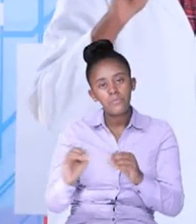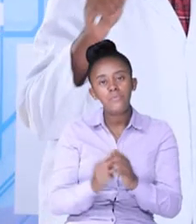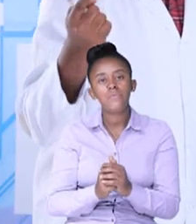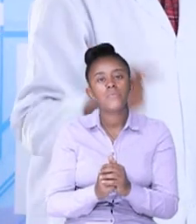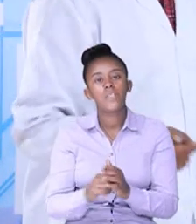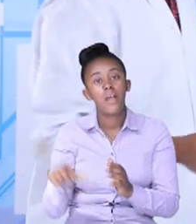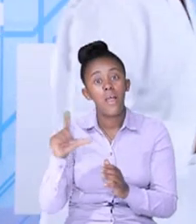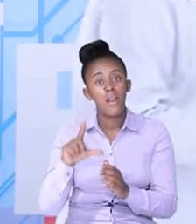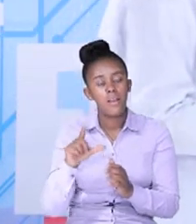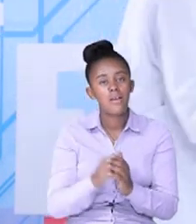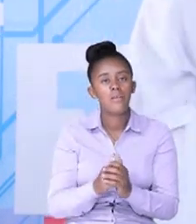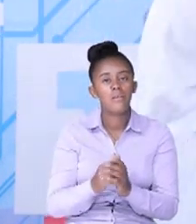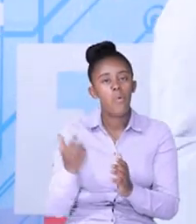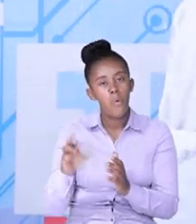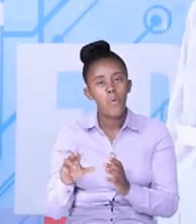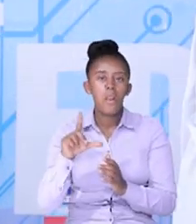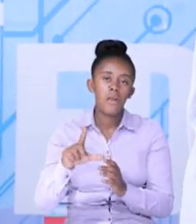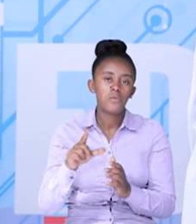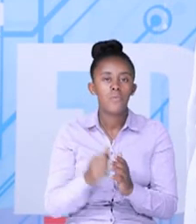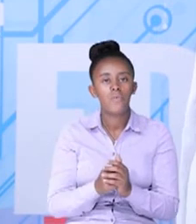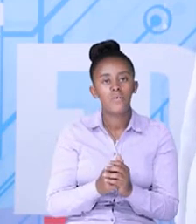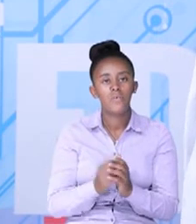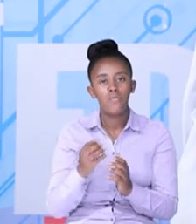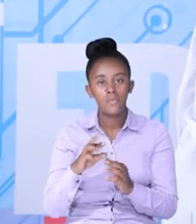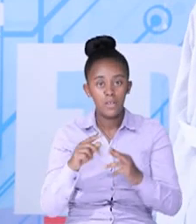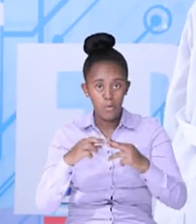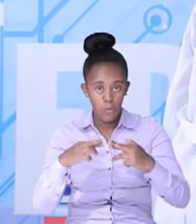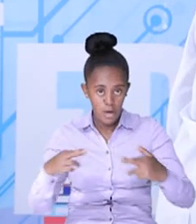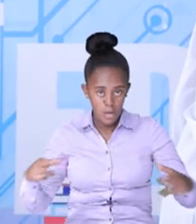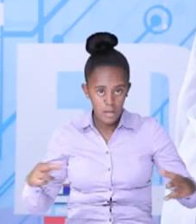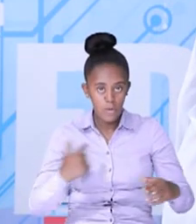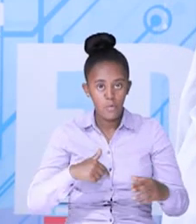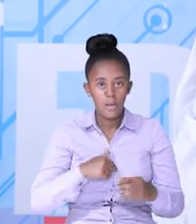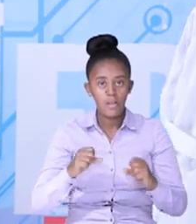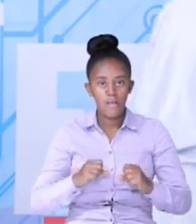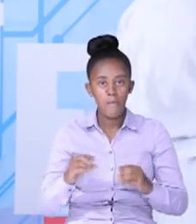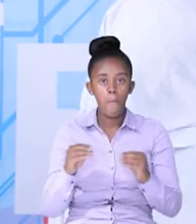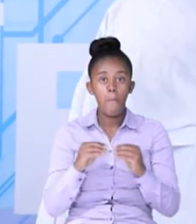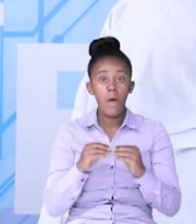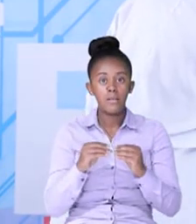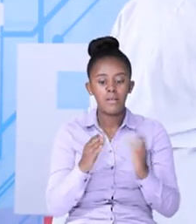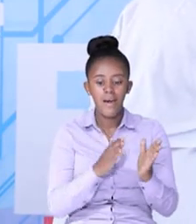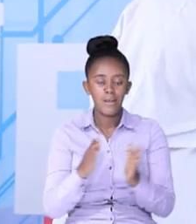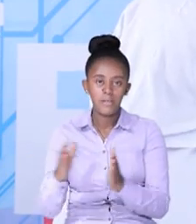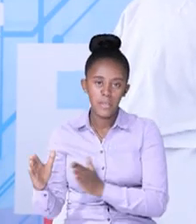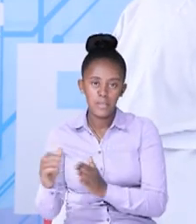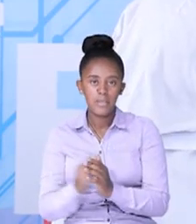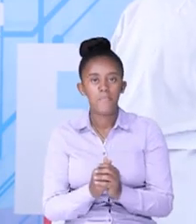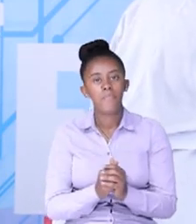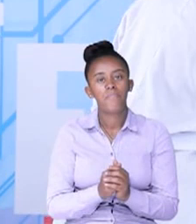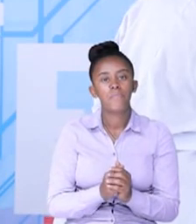of L or length of L of the wire. So we can have a mathematical arrangement. Let's take it